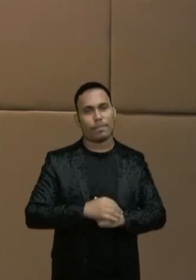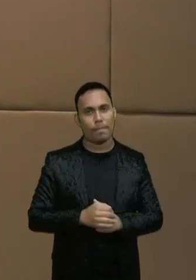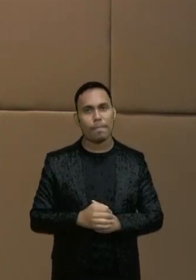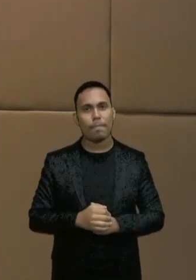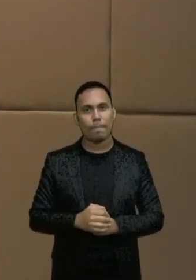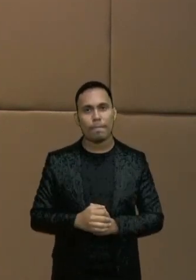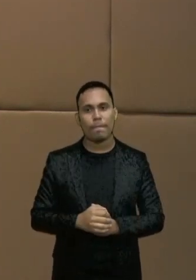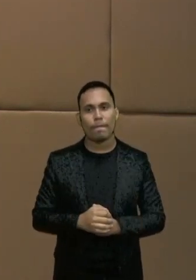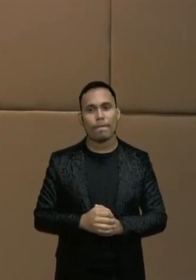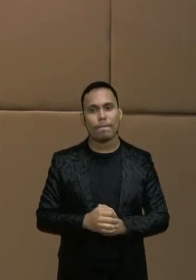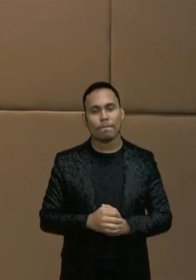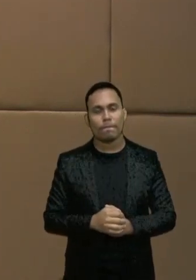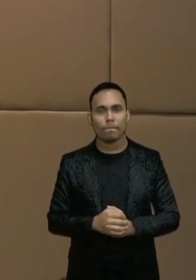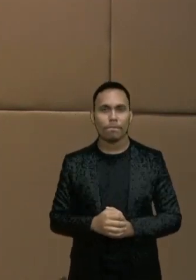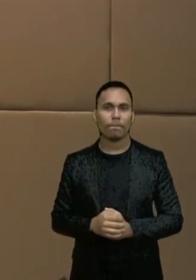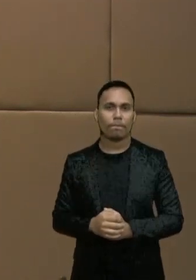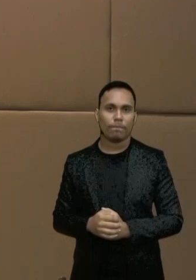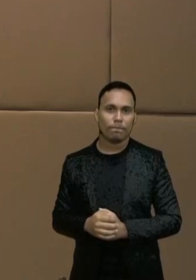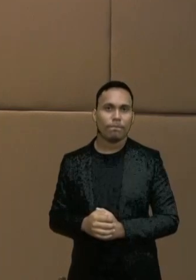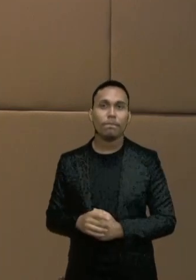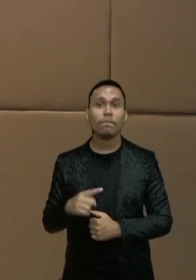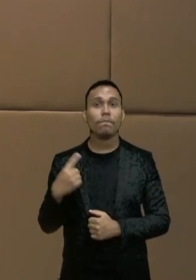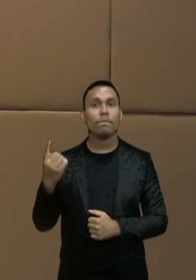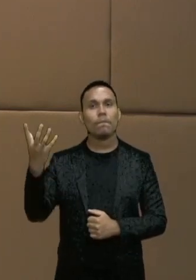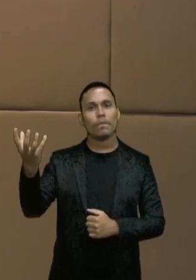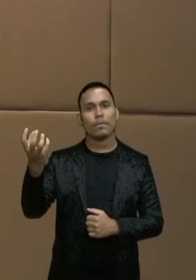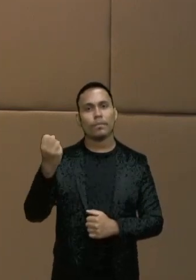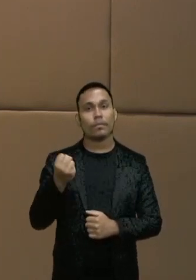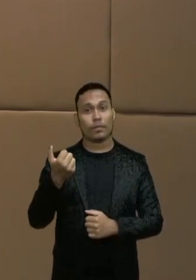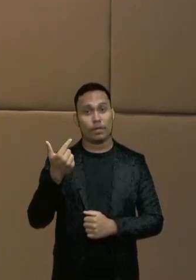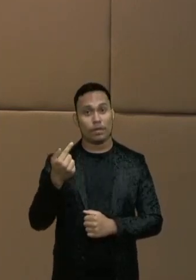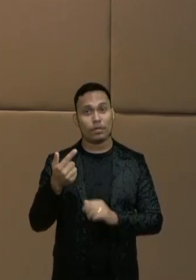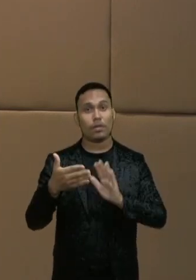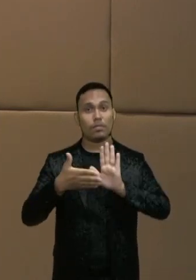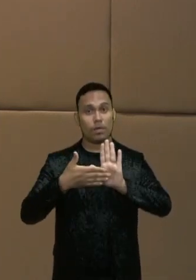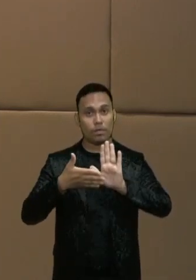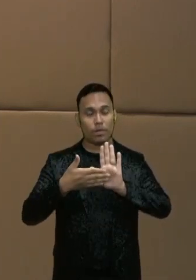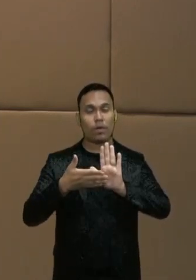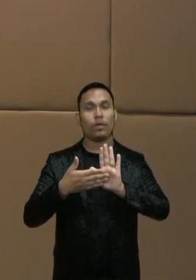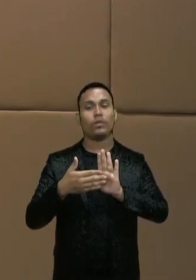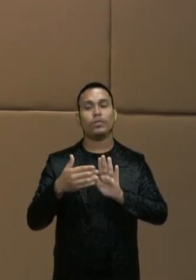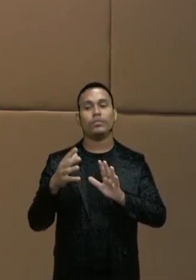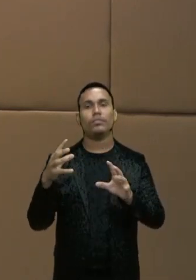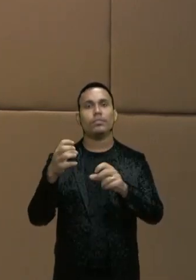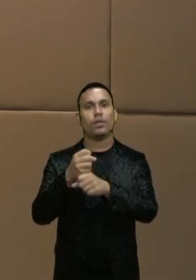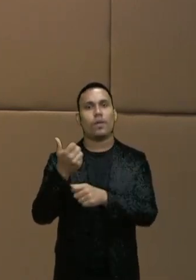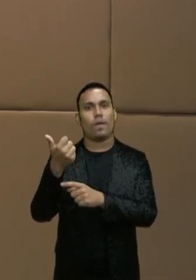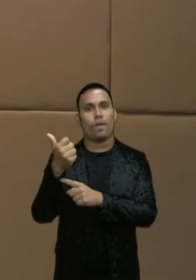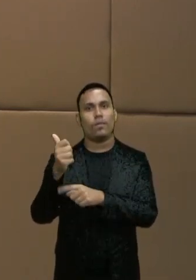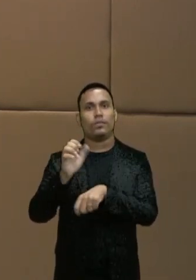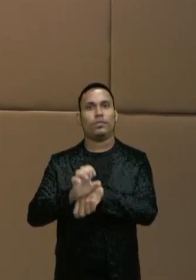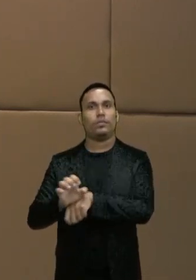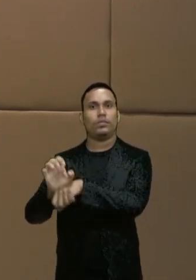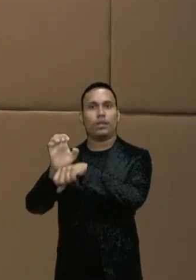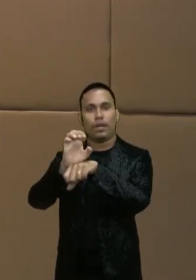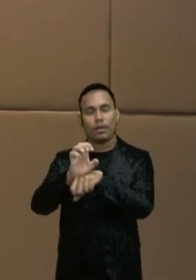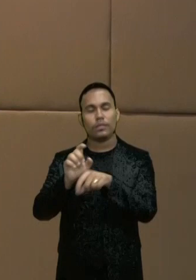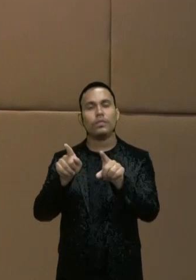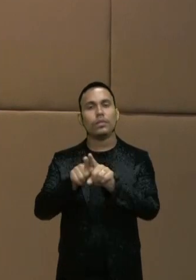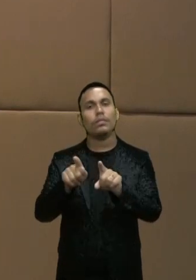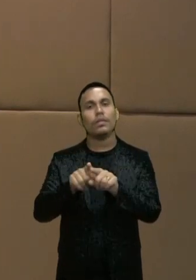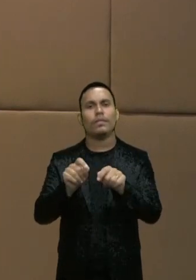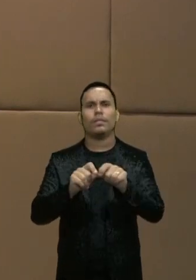ideas, and also some positive results. 17 proposals from 11 states.